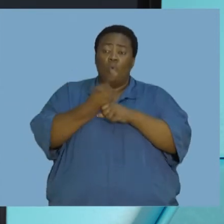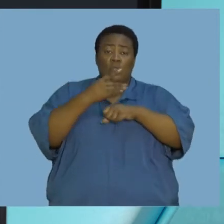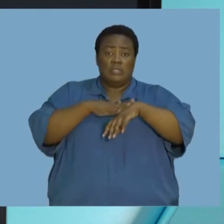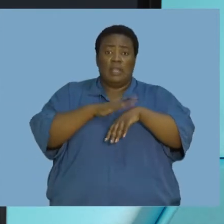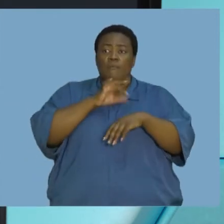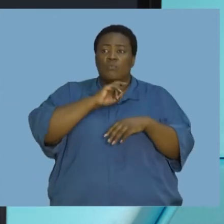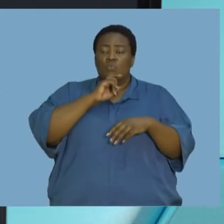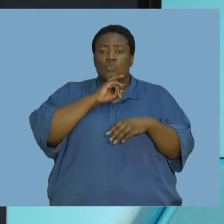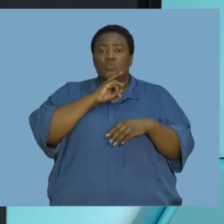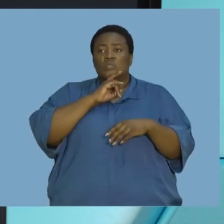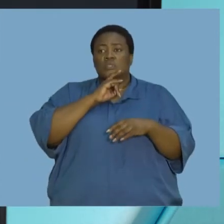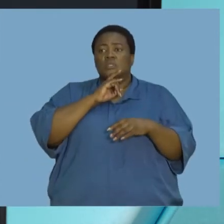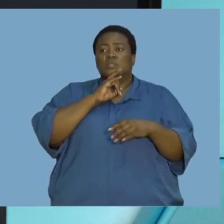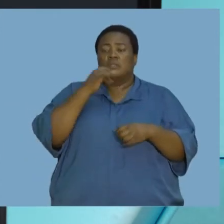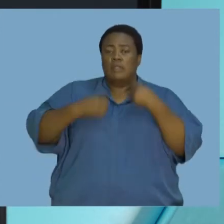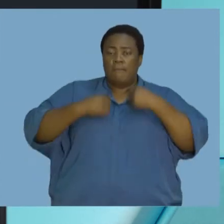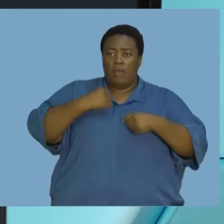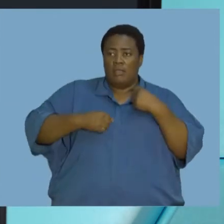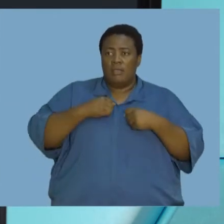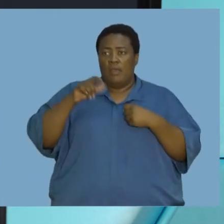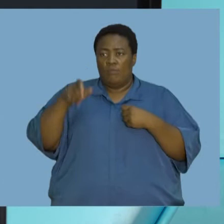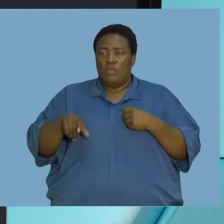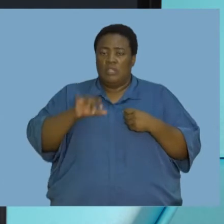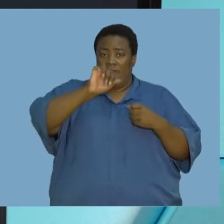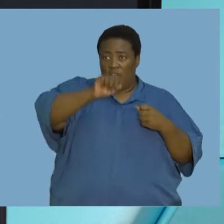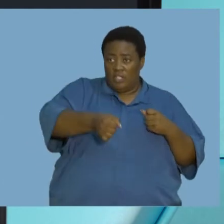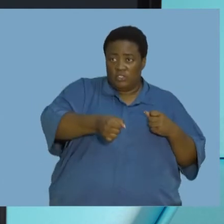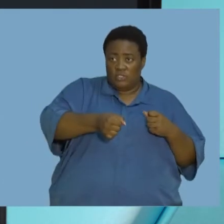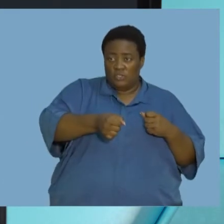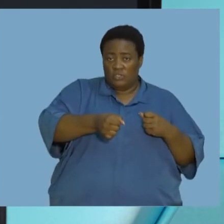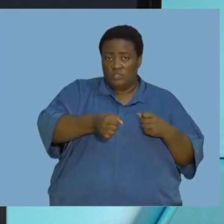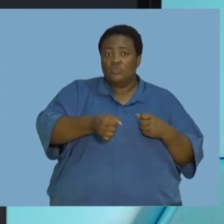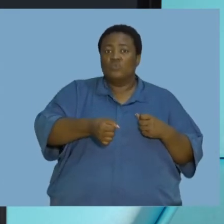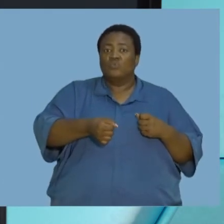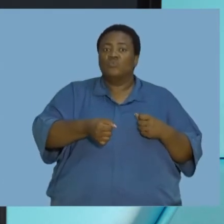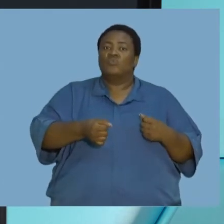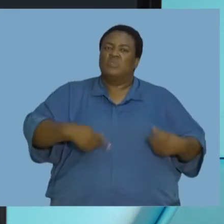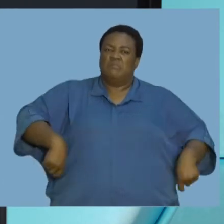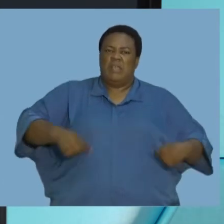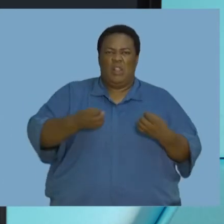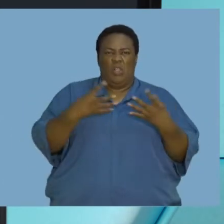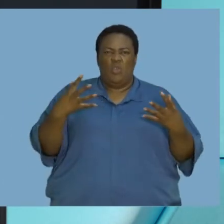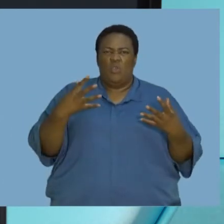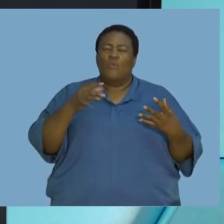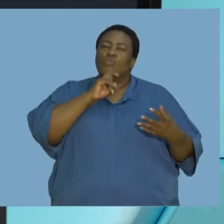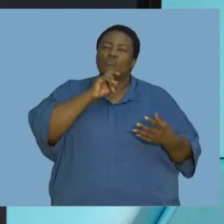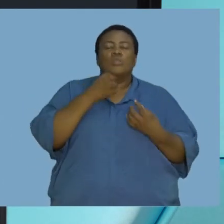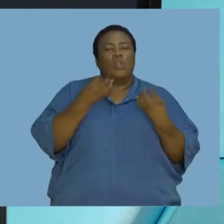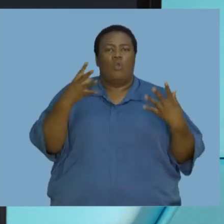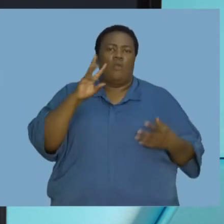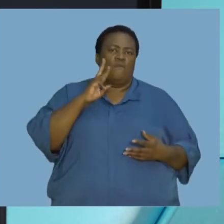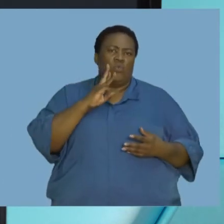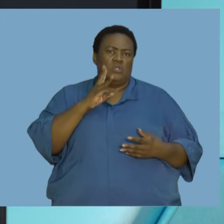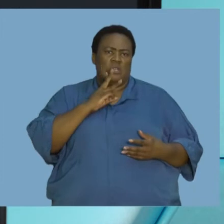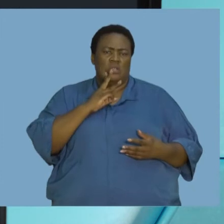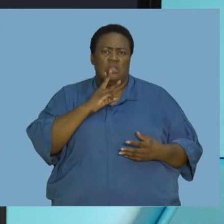time a family member uses that bath, every time you flush, we do spend a large amount of water that has to be used to